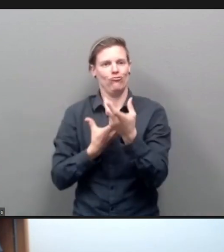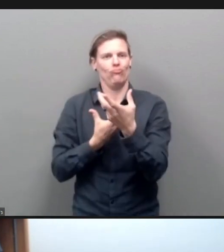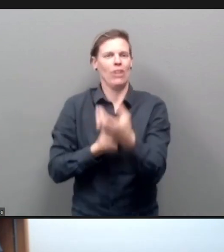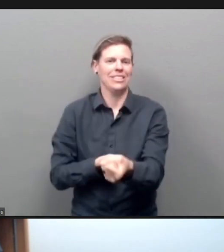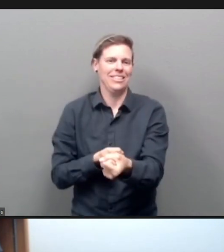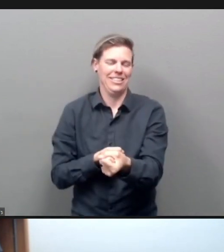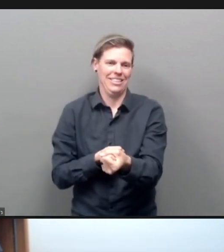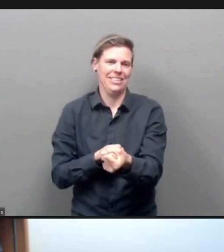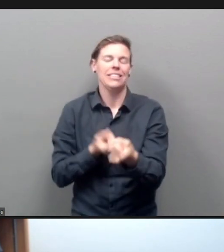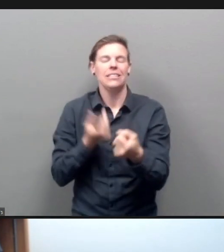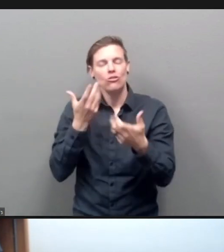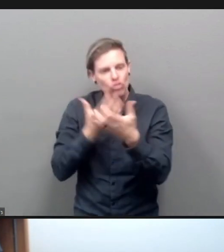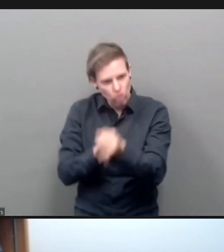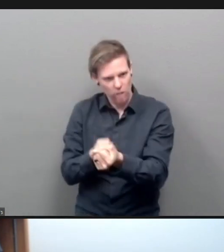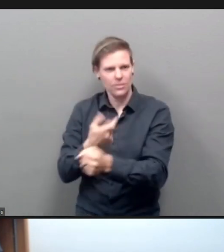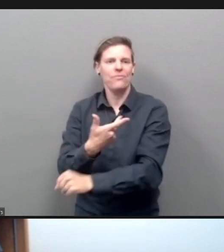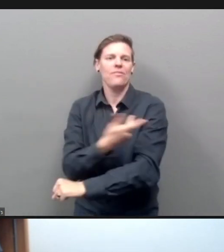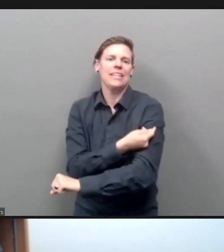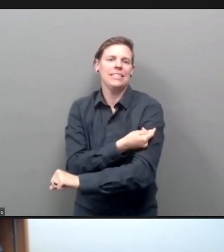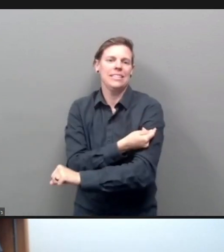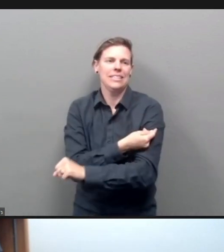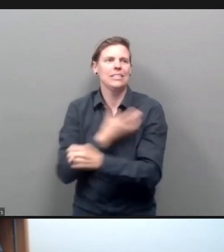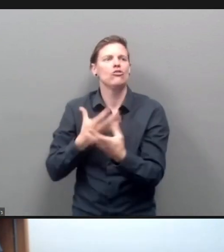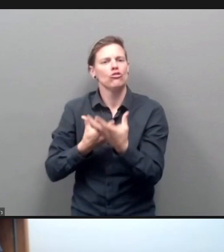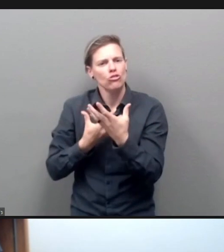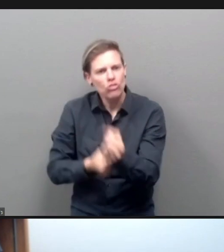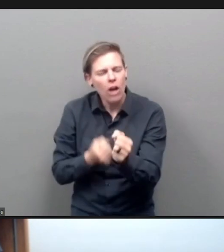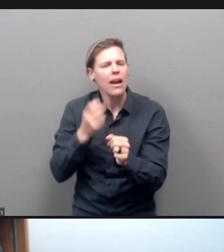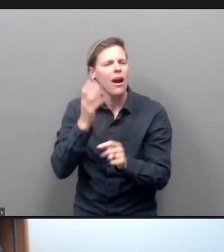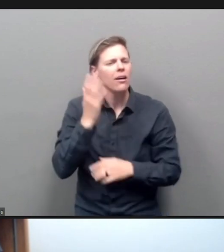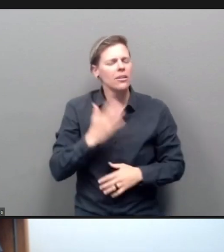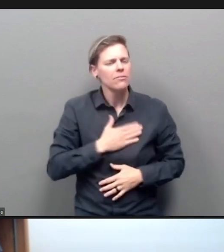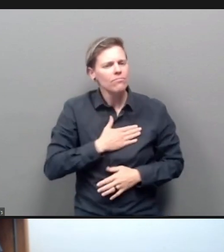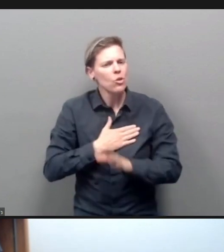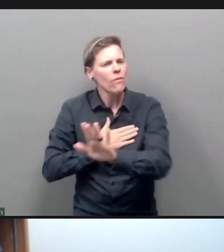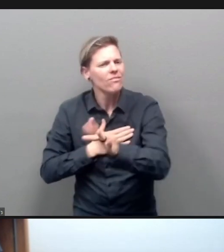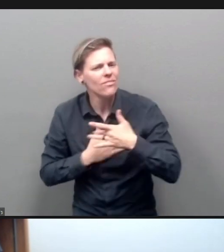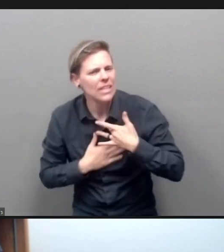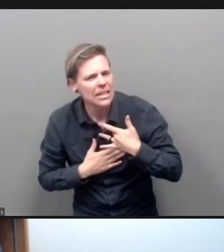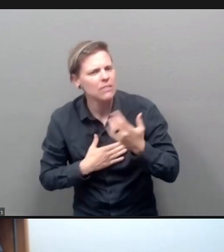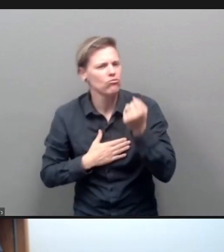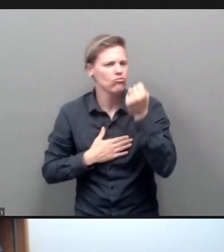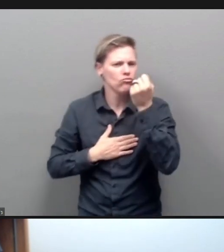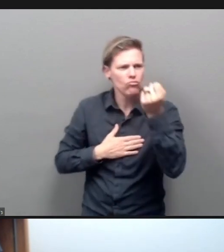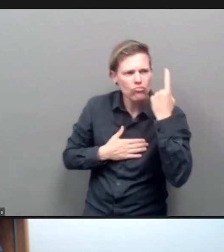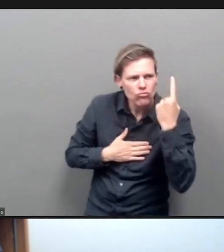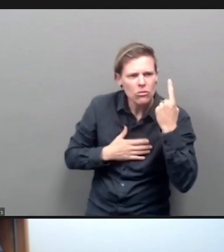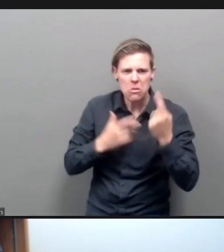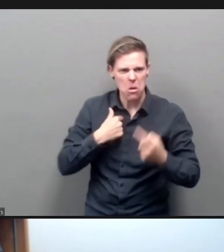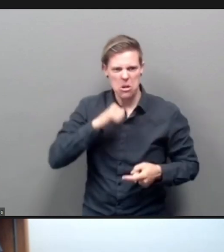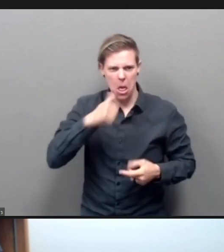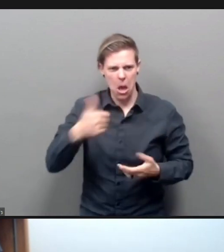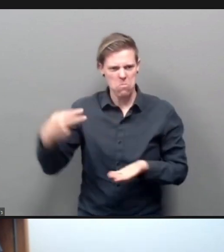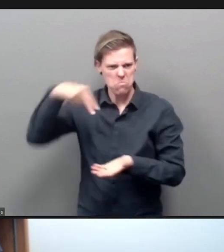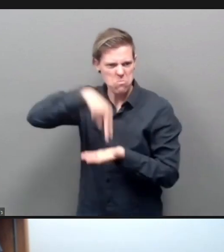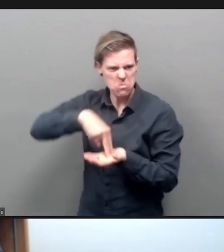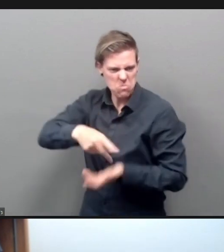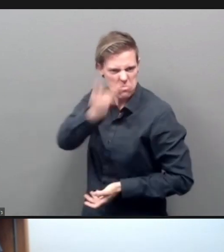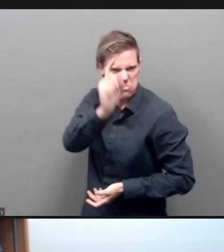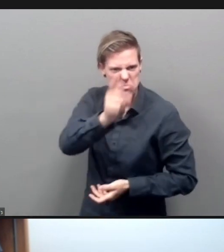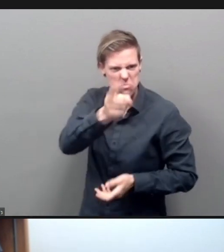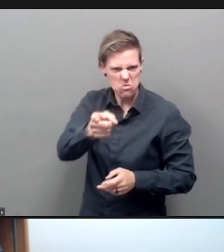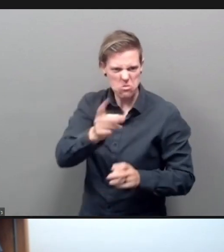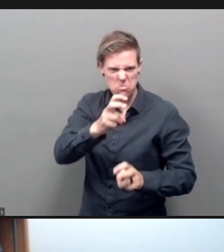always, I don't think it helps us to be like, you have to do this. I think a lot of people, when you say you have to do this,